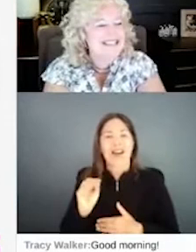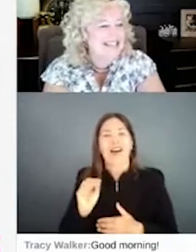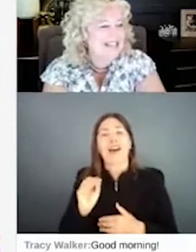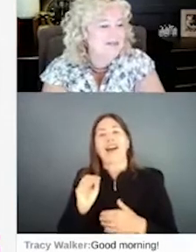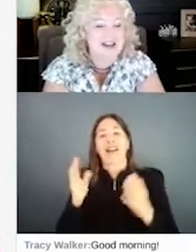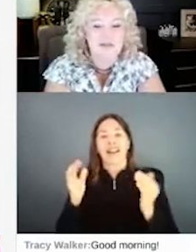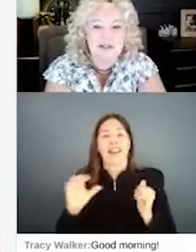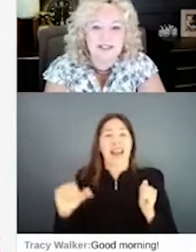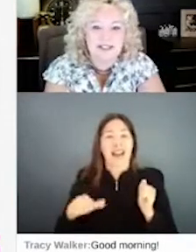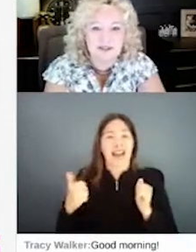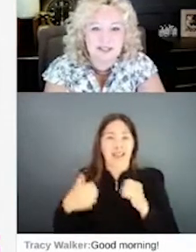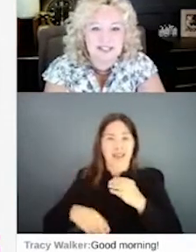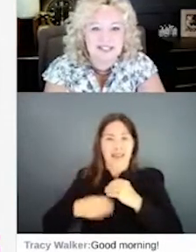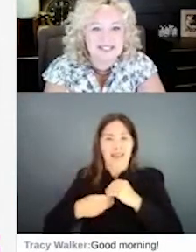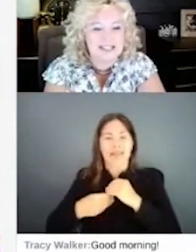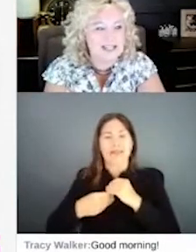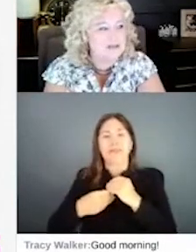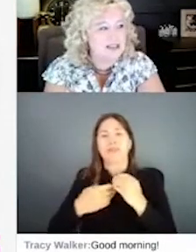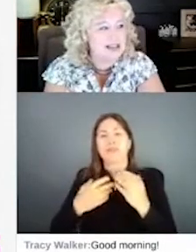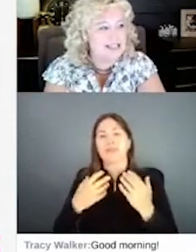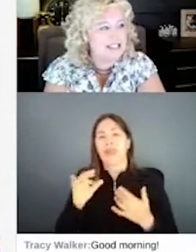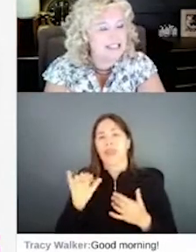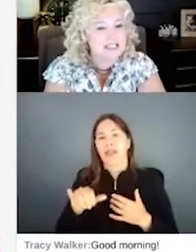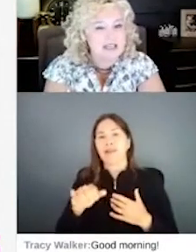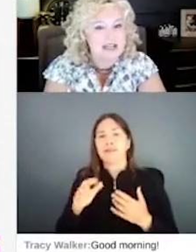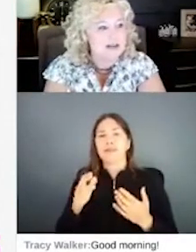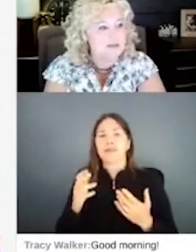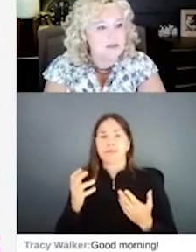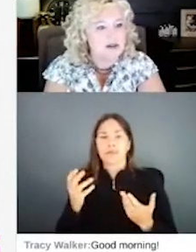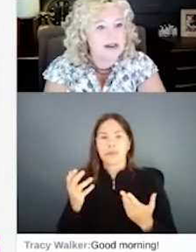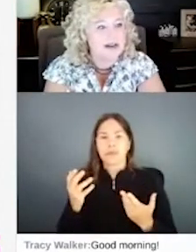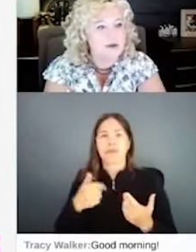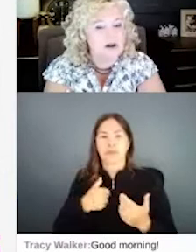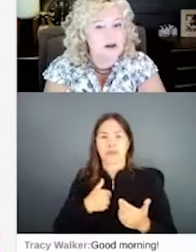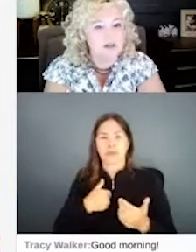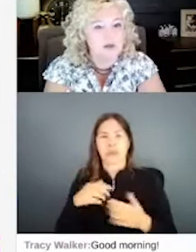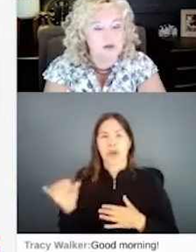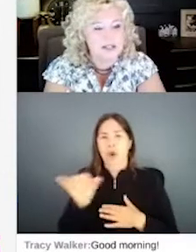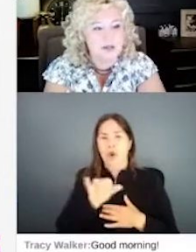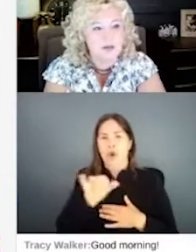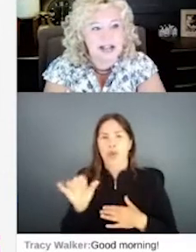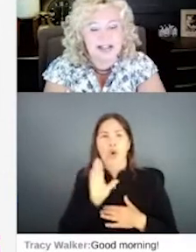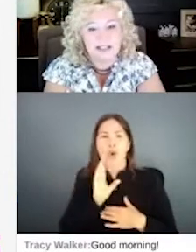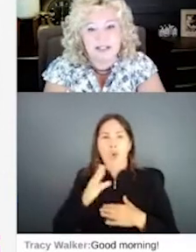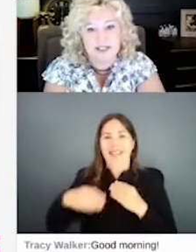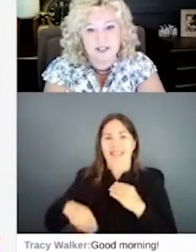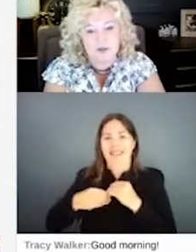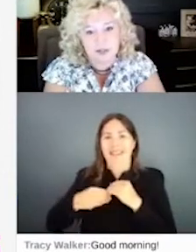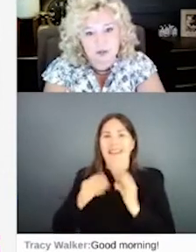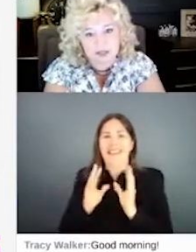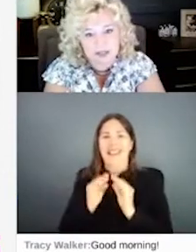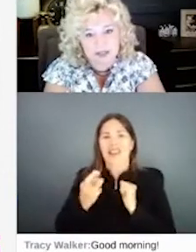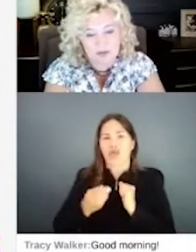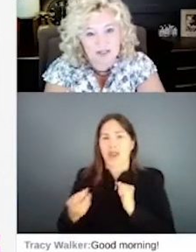The other thing too is that I am also going to add to the session